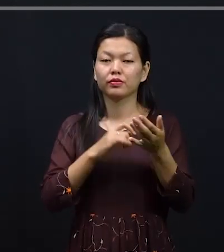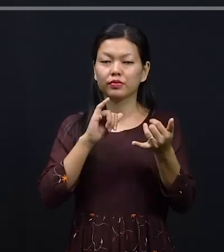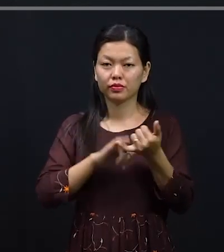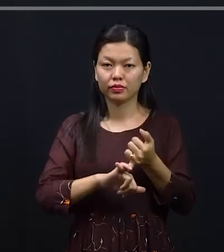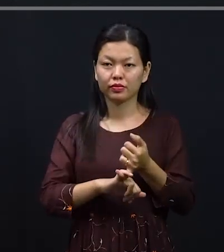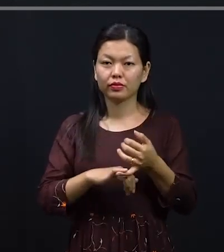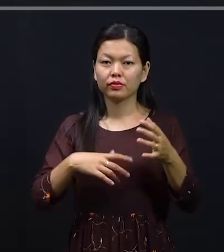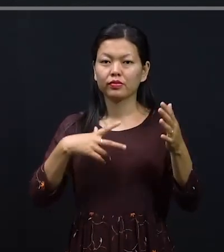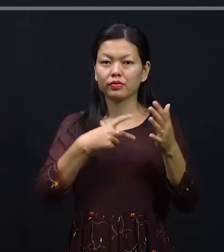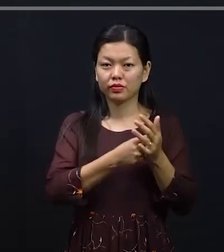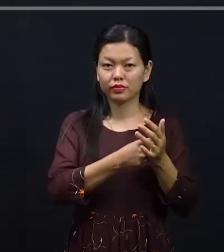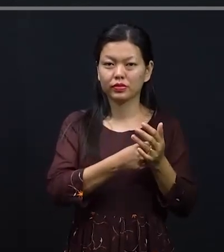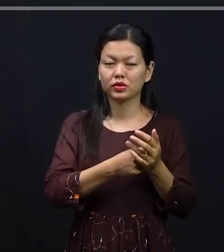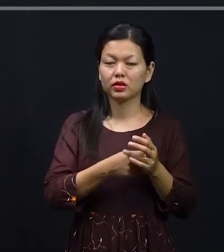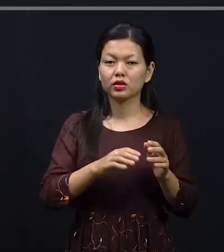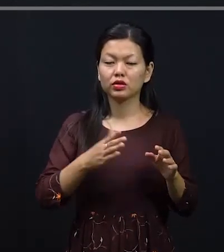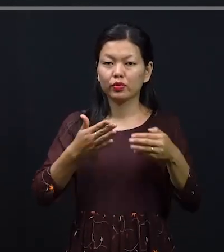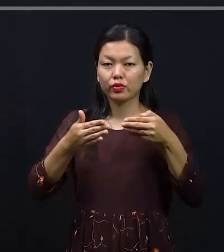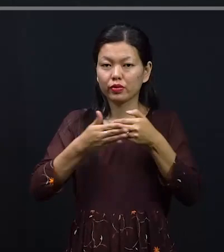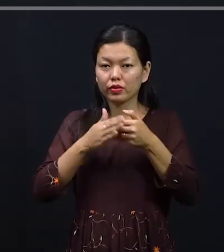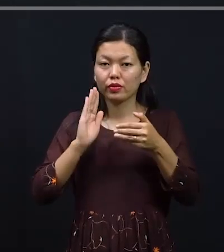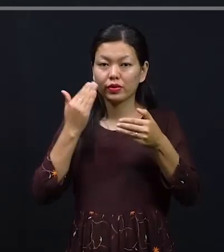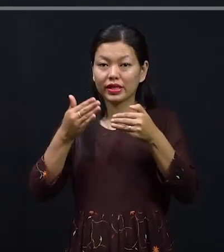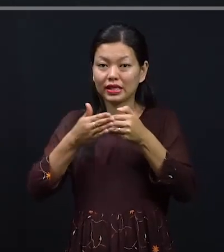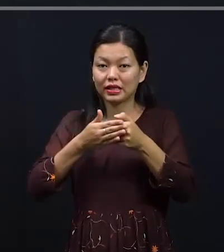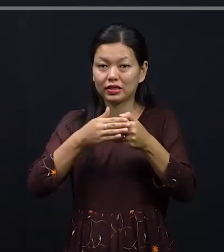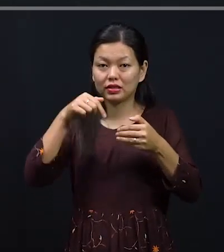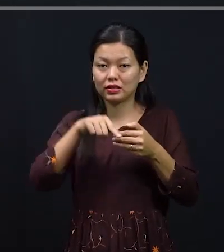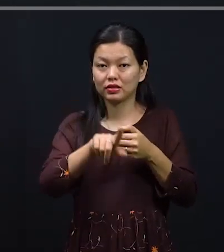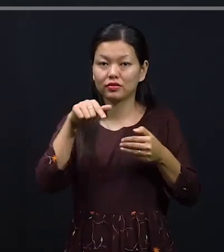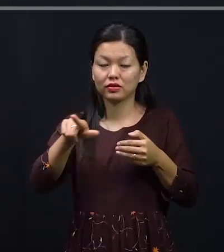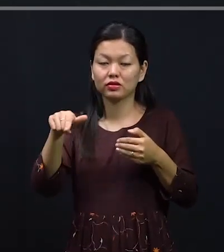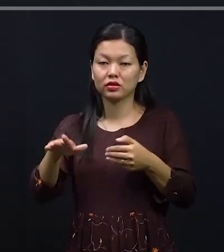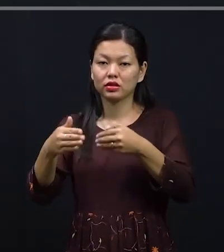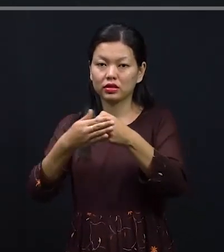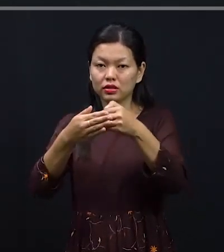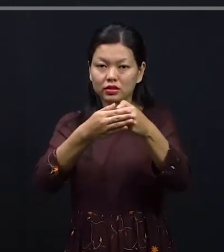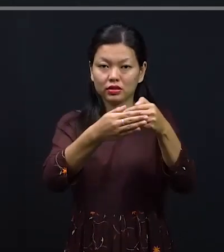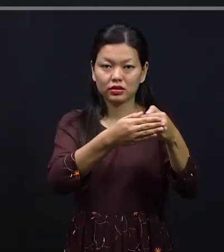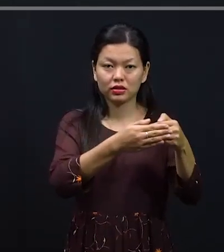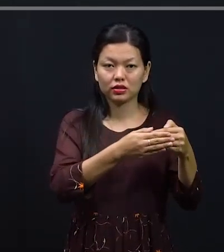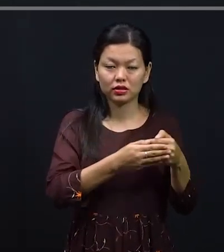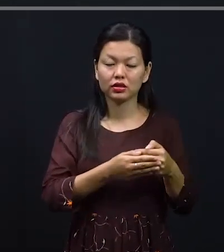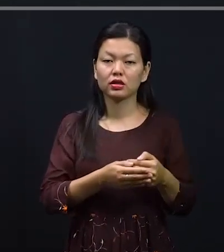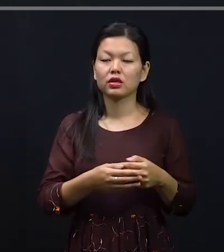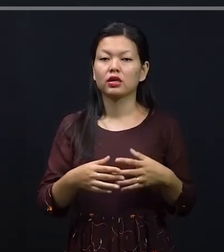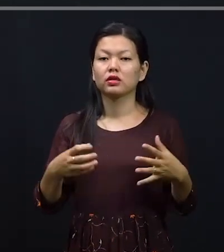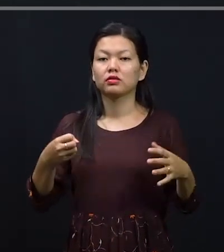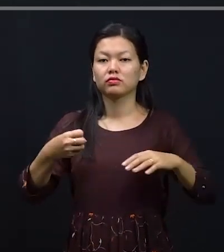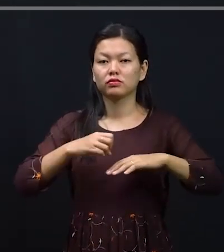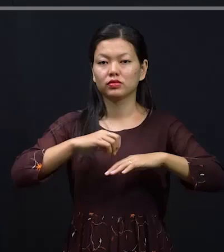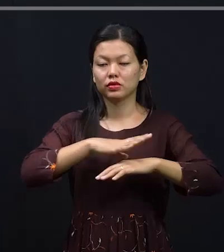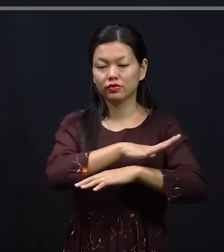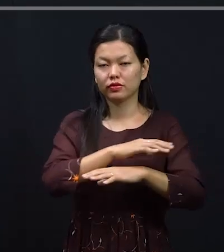bacteria, they inject its genetic material into the bacterial cell. So now, once it enters into the bacterial